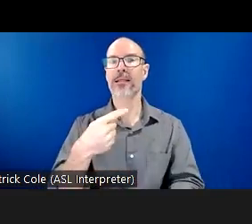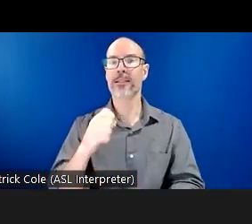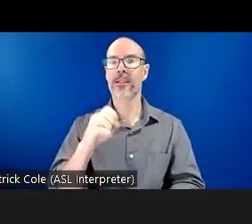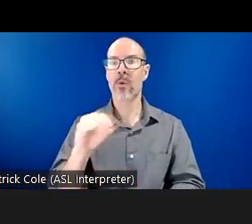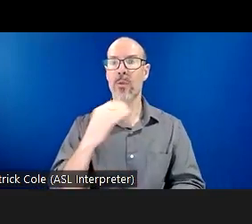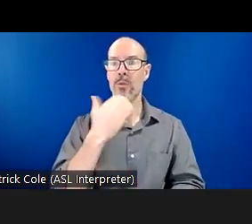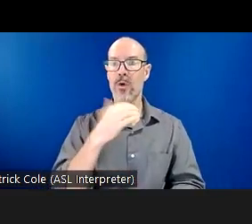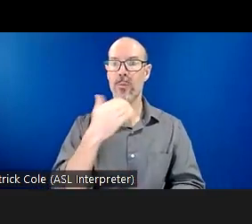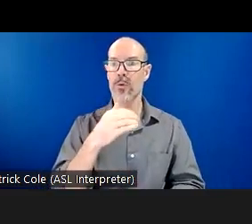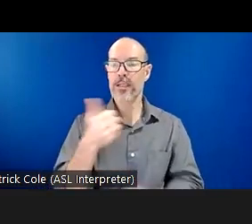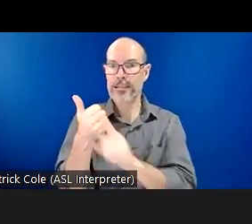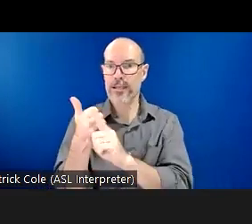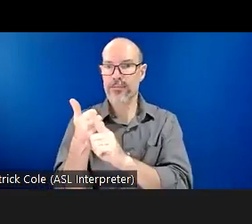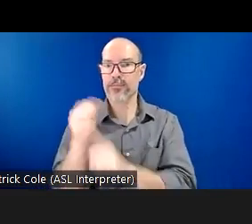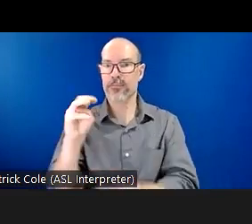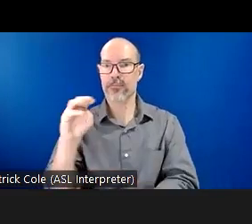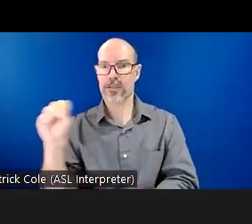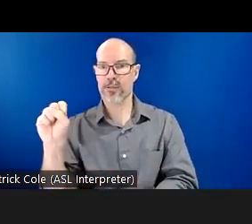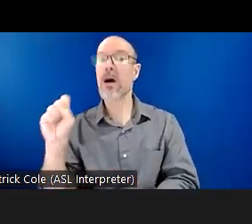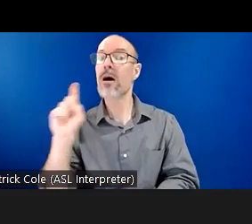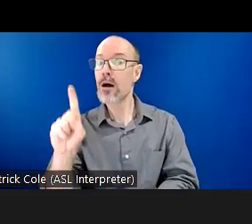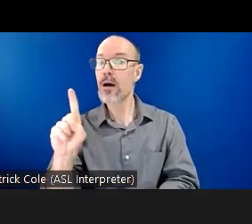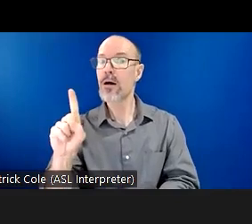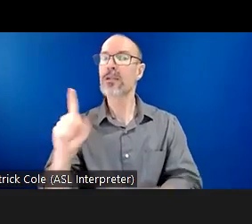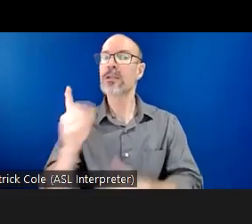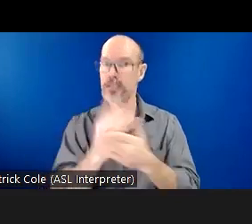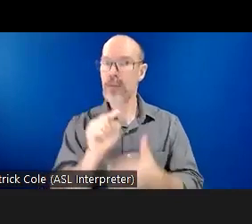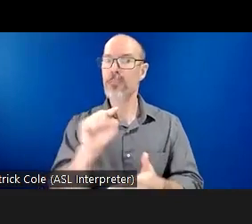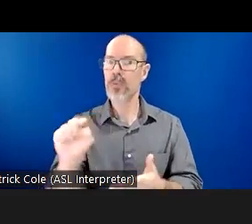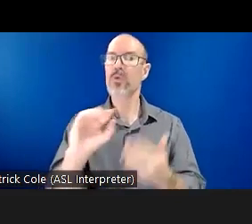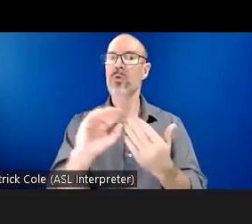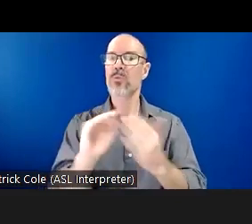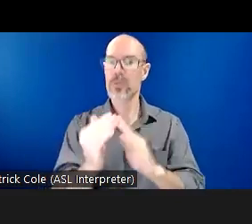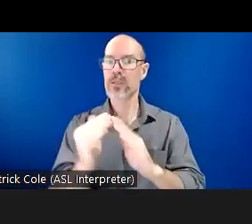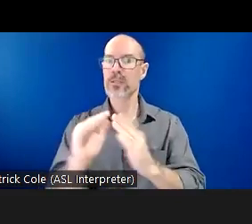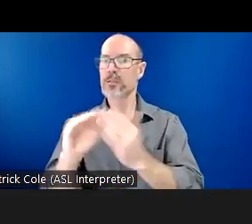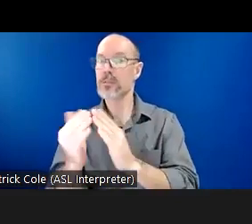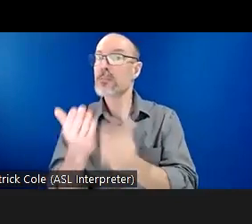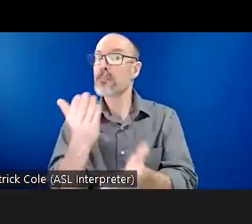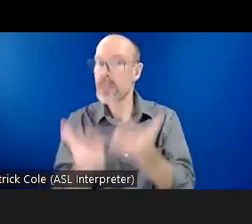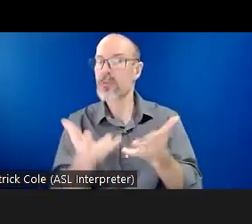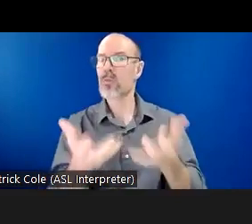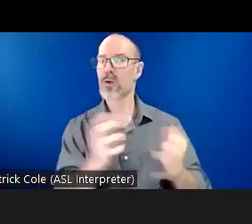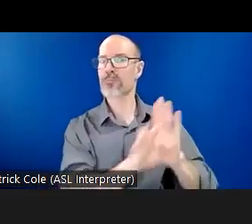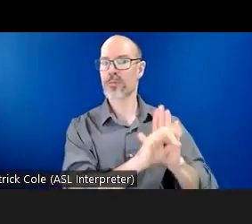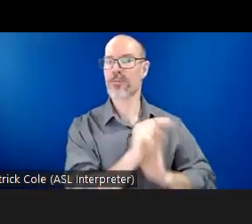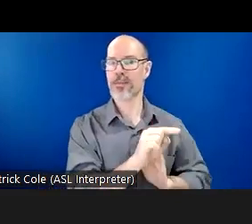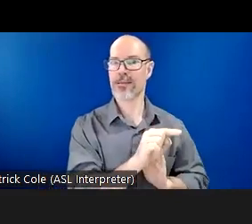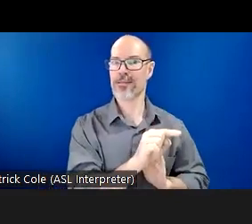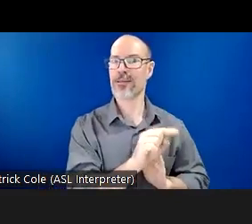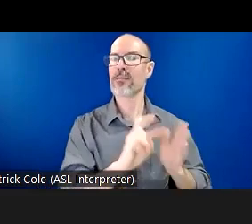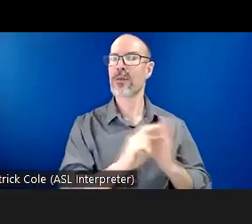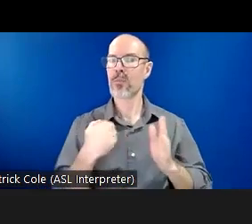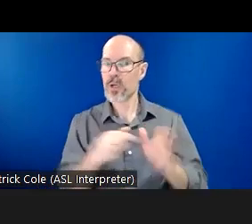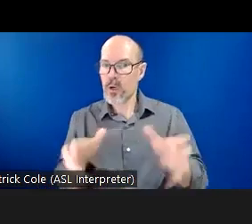we would encourage those municipalities to include a strong workforce element in to address that issue.